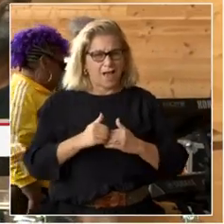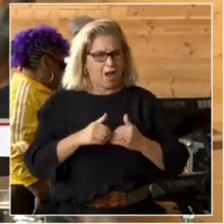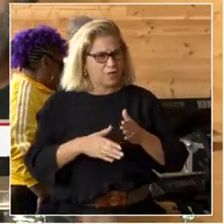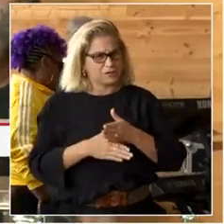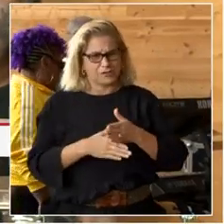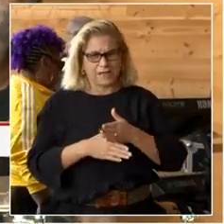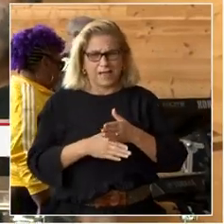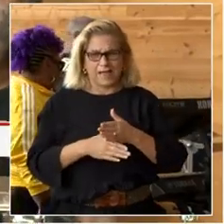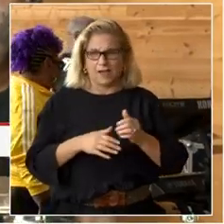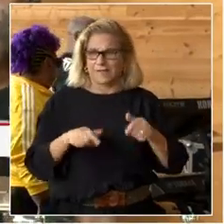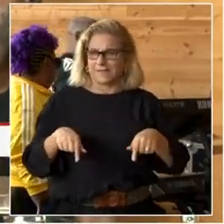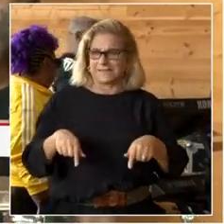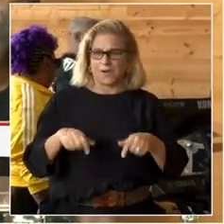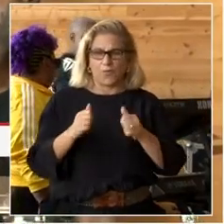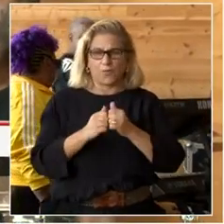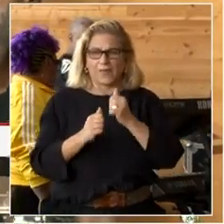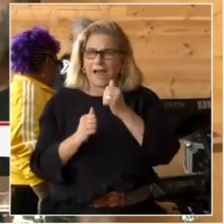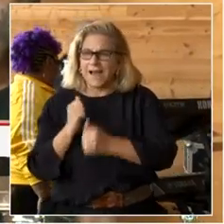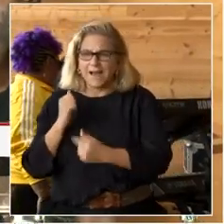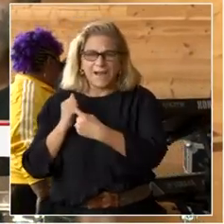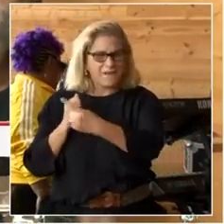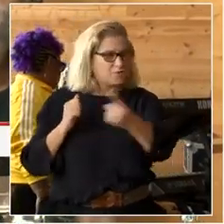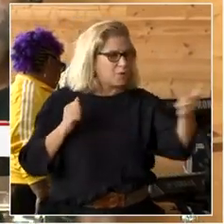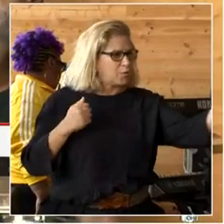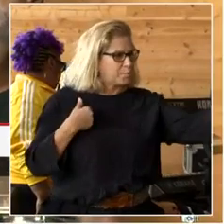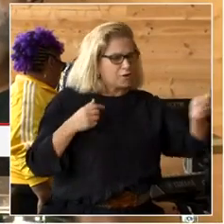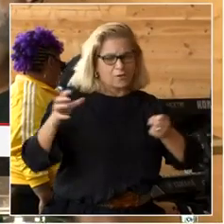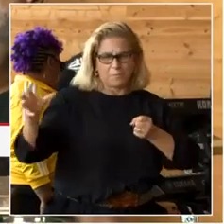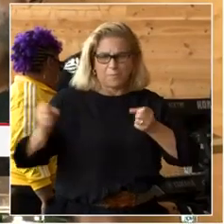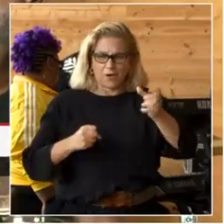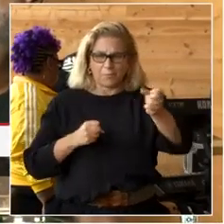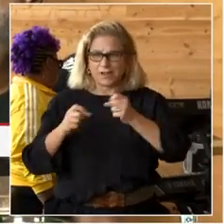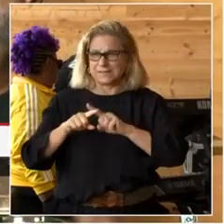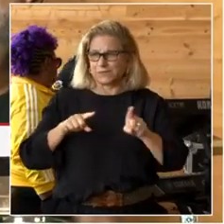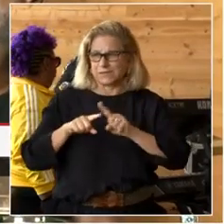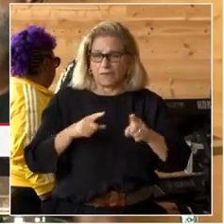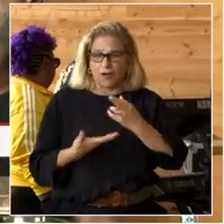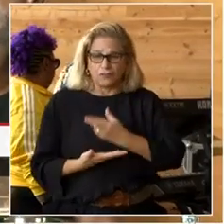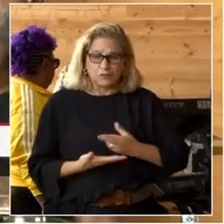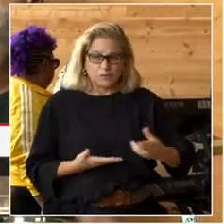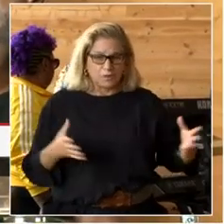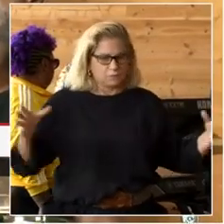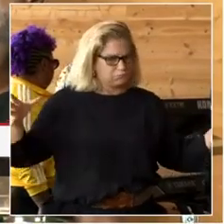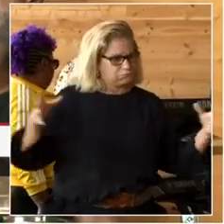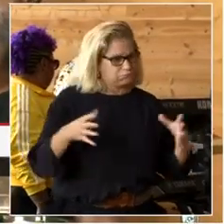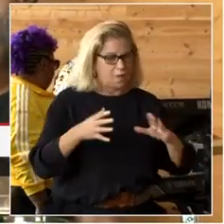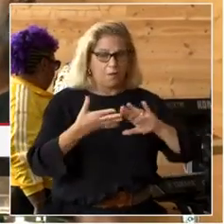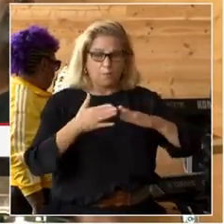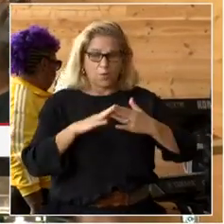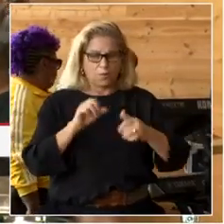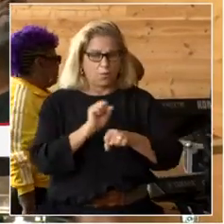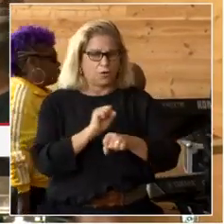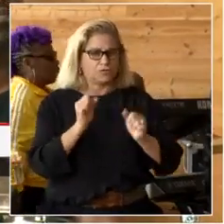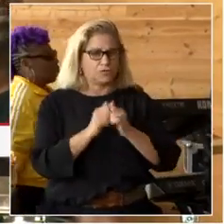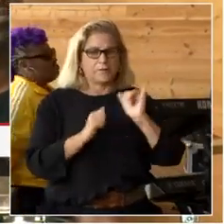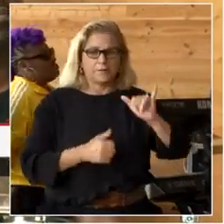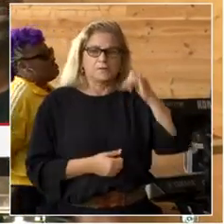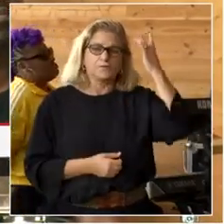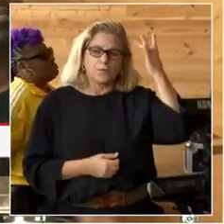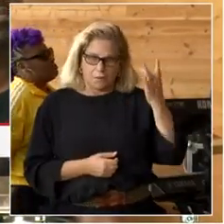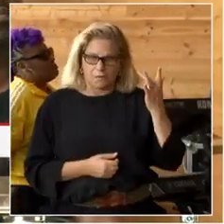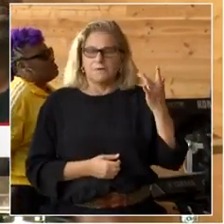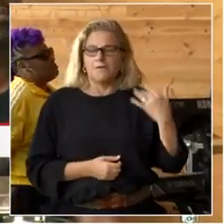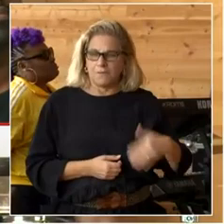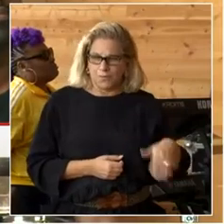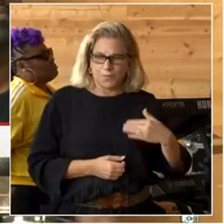everyone? How can we bring more resources to people in our community? And that's why I feel like it's so important for us